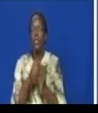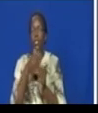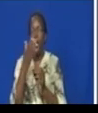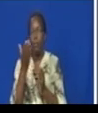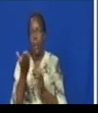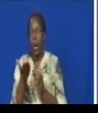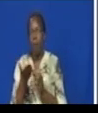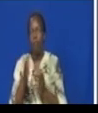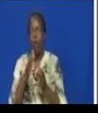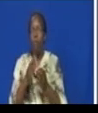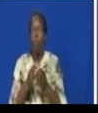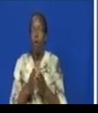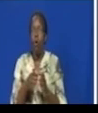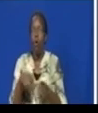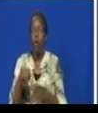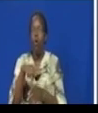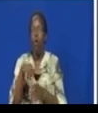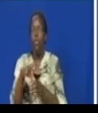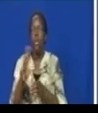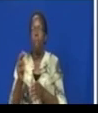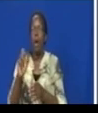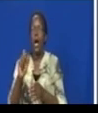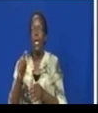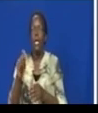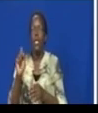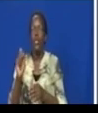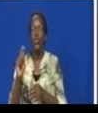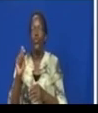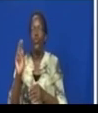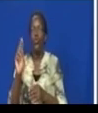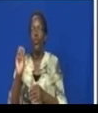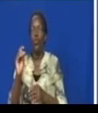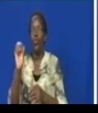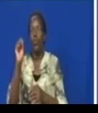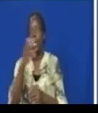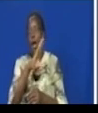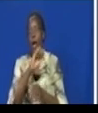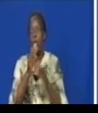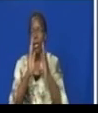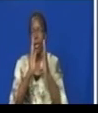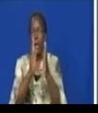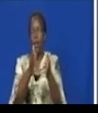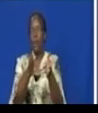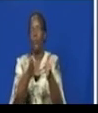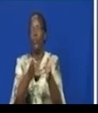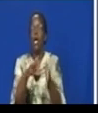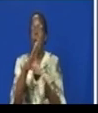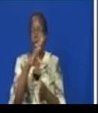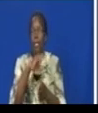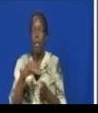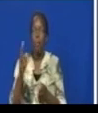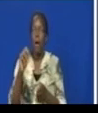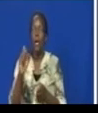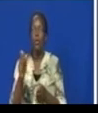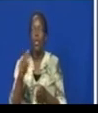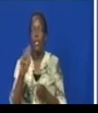have both magnitude and direction. Now, it is for velocity, the magnitude is